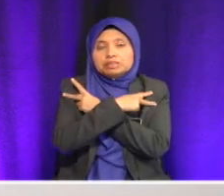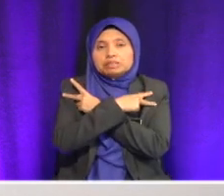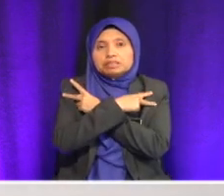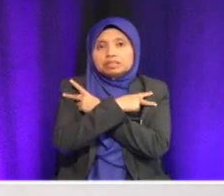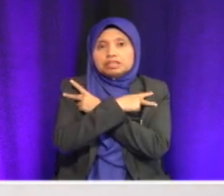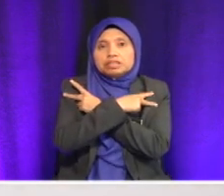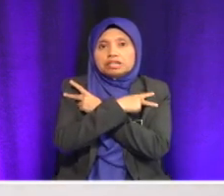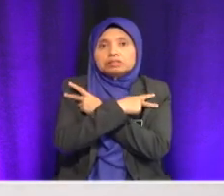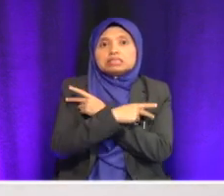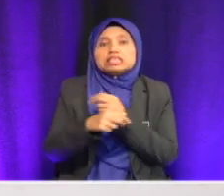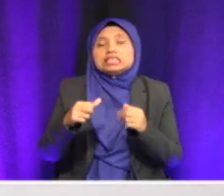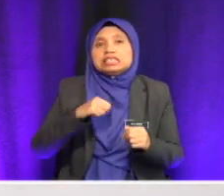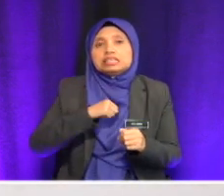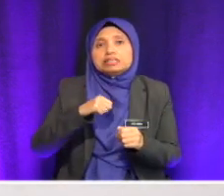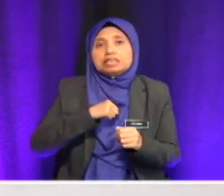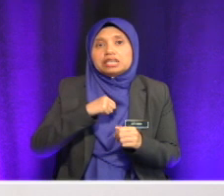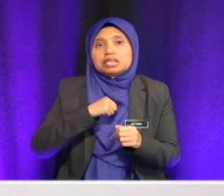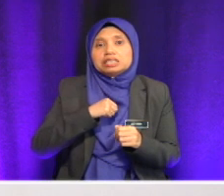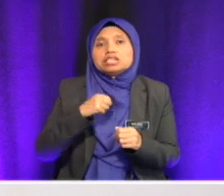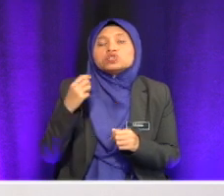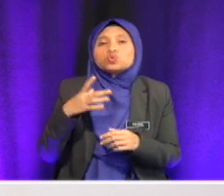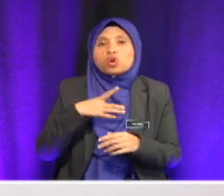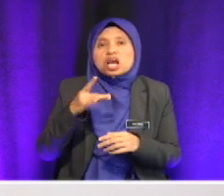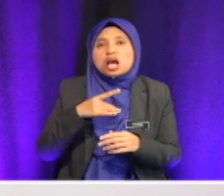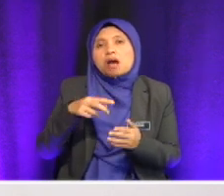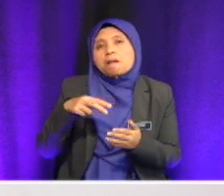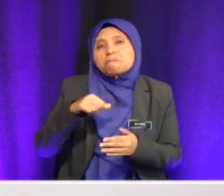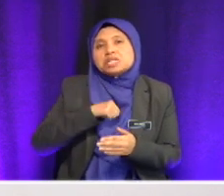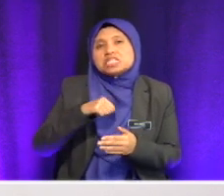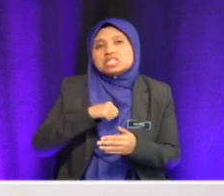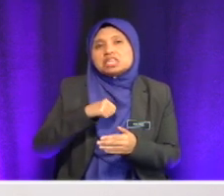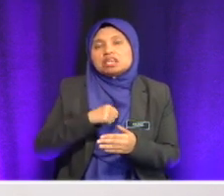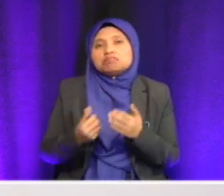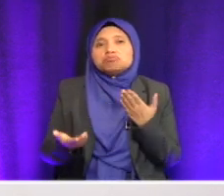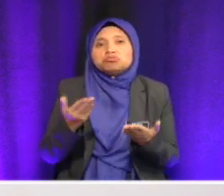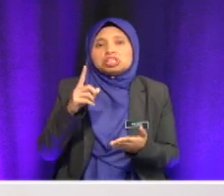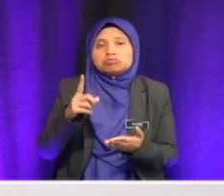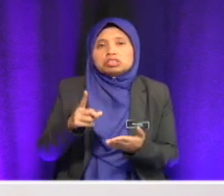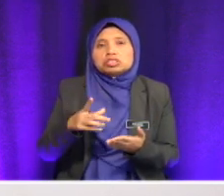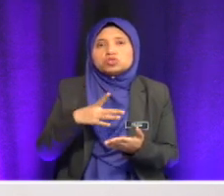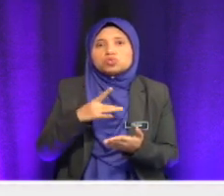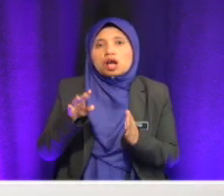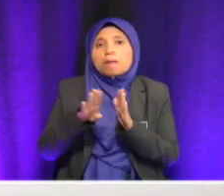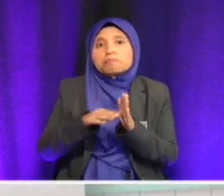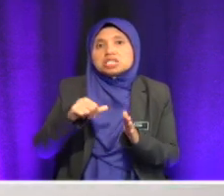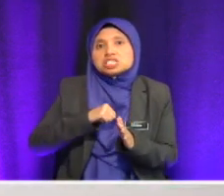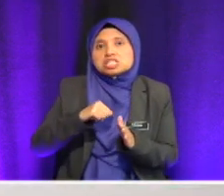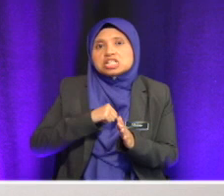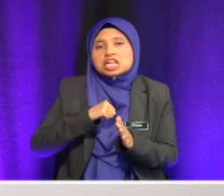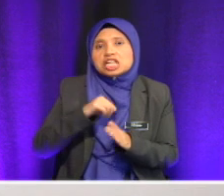Prefers to be alone. So panda is a lonely animal. I didn't know they're introverts. Maybe a panda really appreciate its me